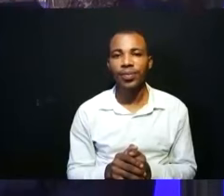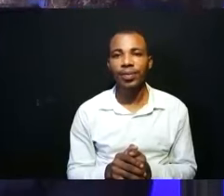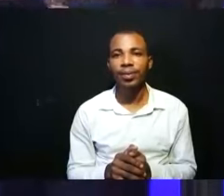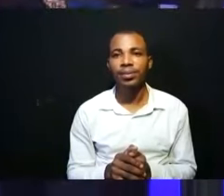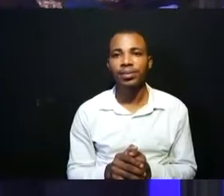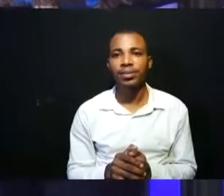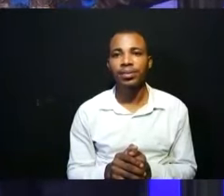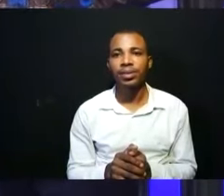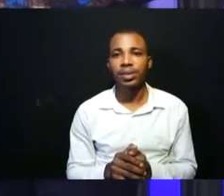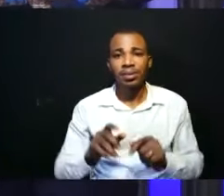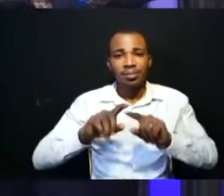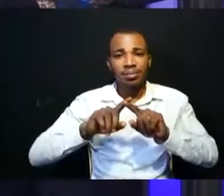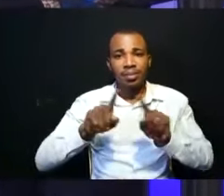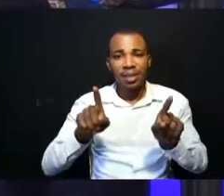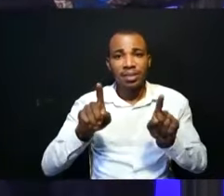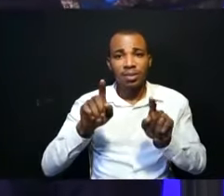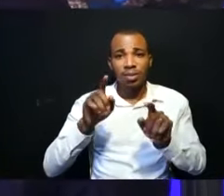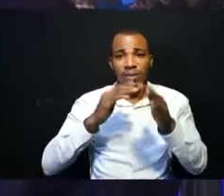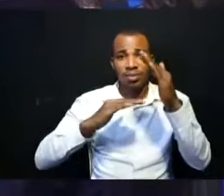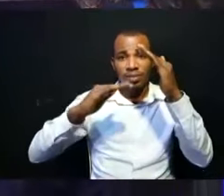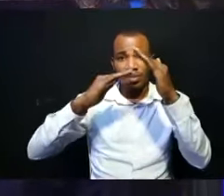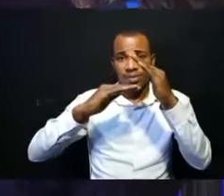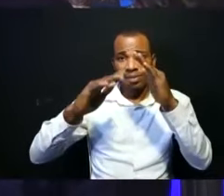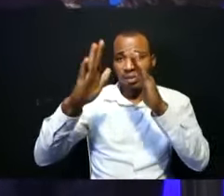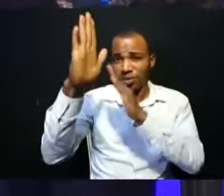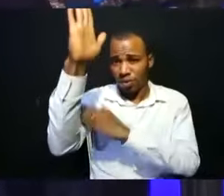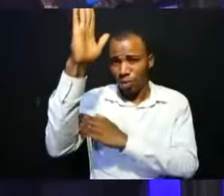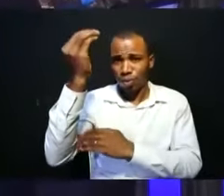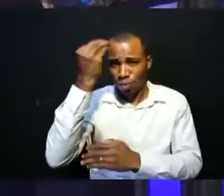And your heavenly Father knows that you need